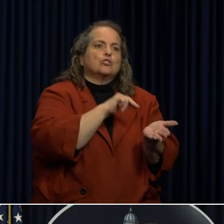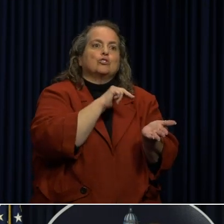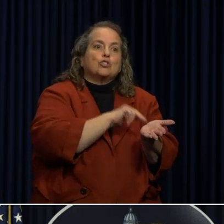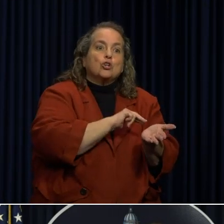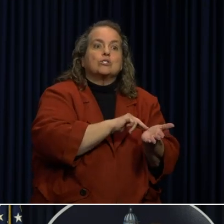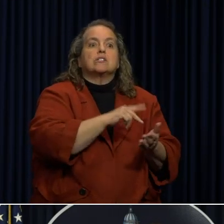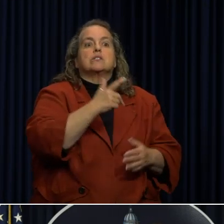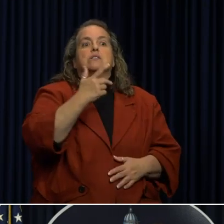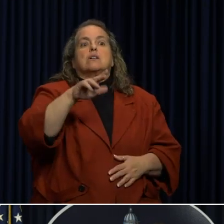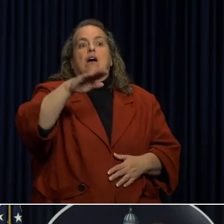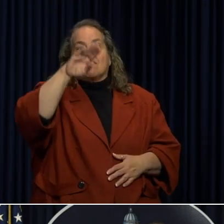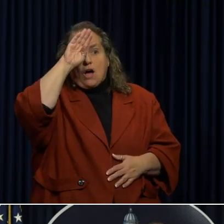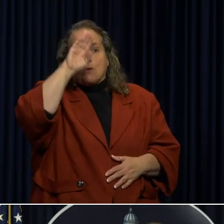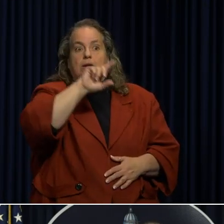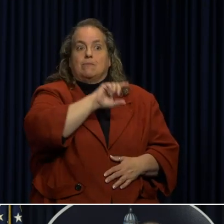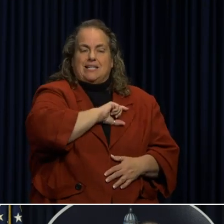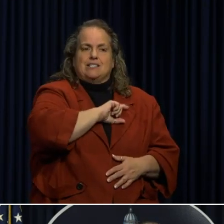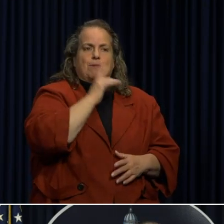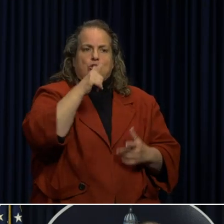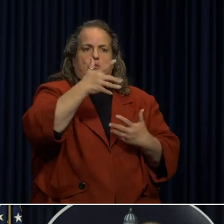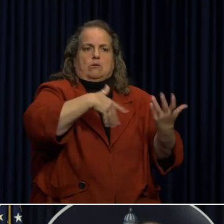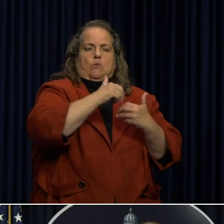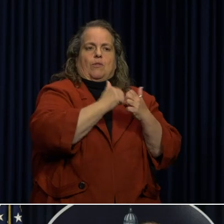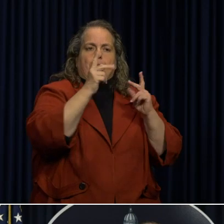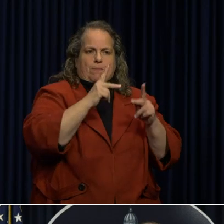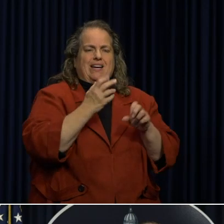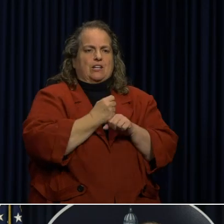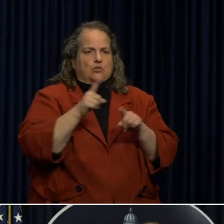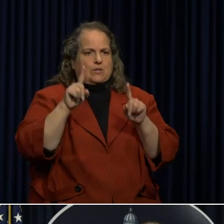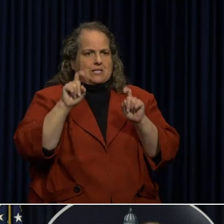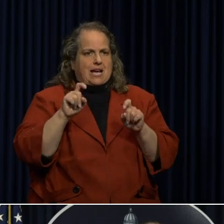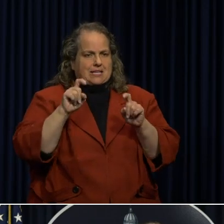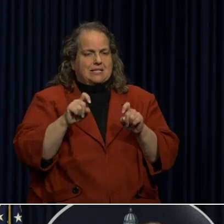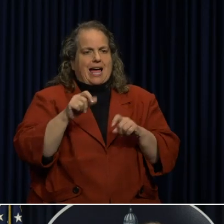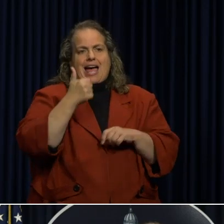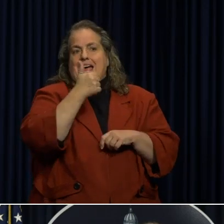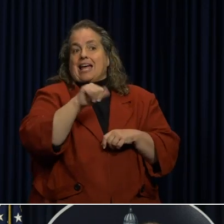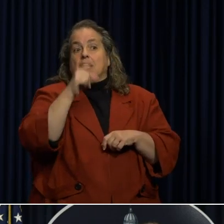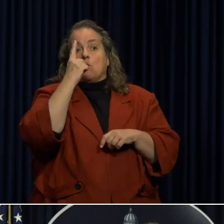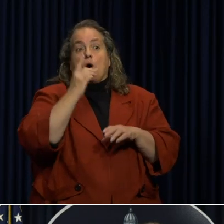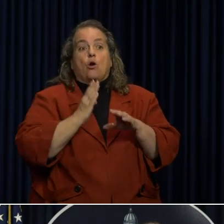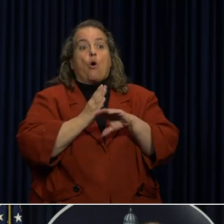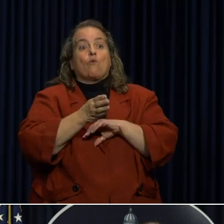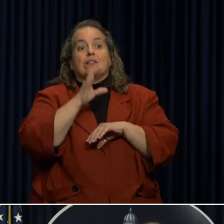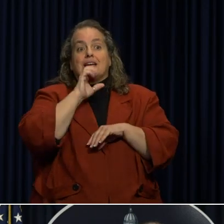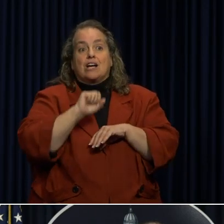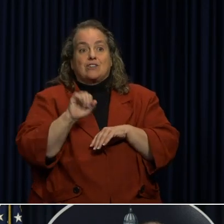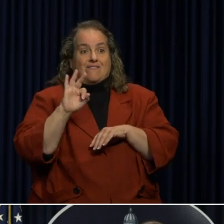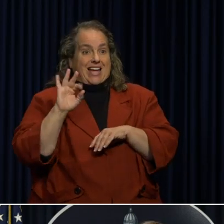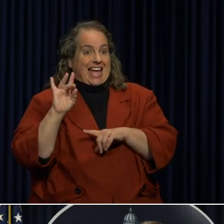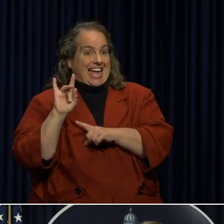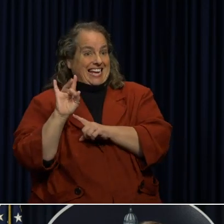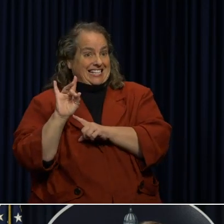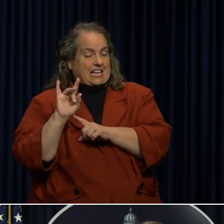we get you tested, and any individual over 18 with symptoms. Again, you got to sign up